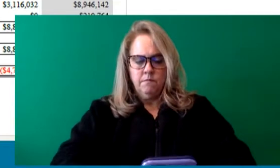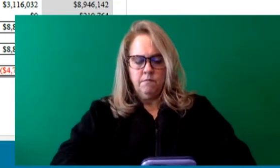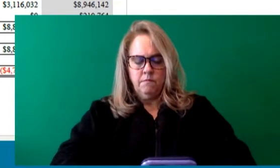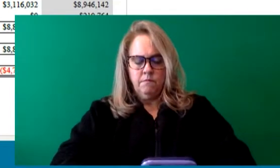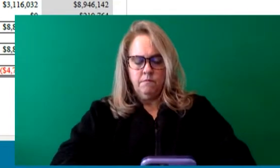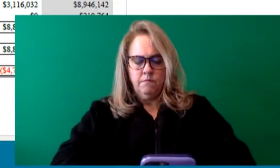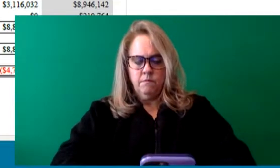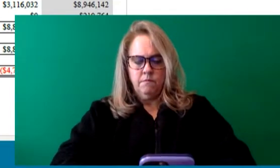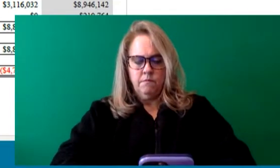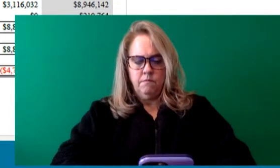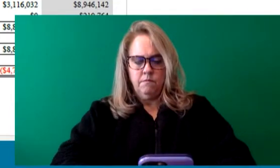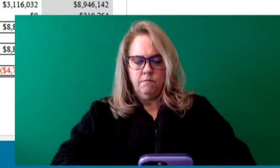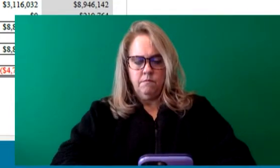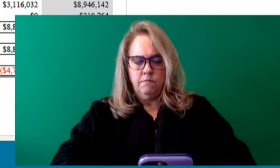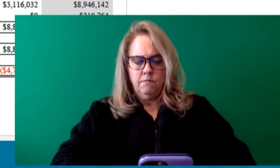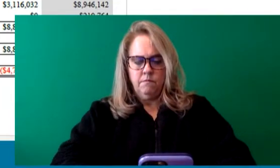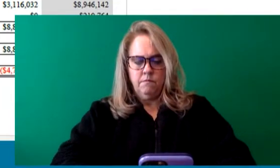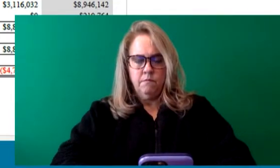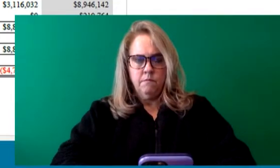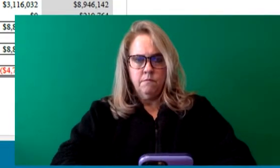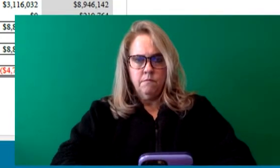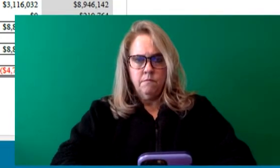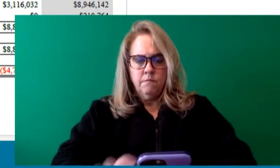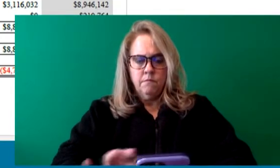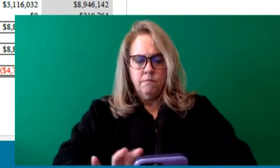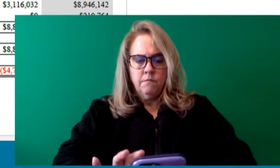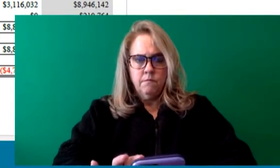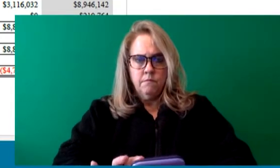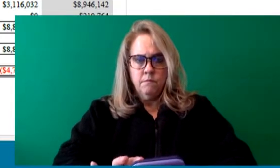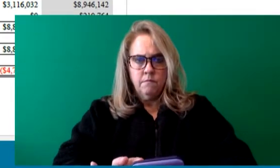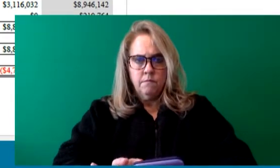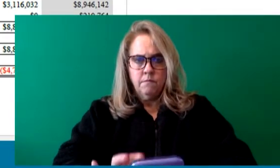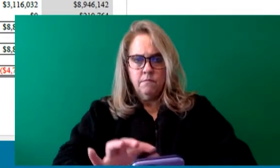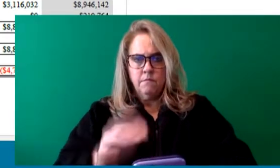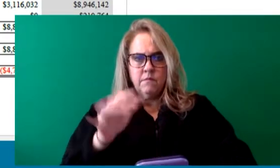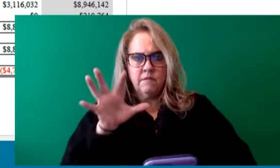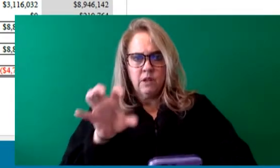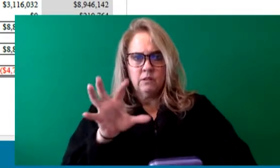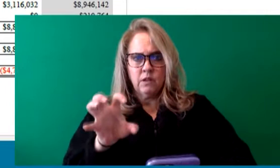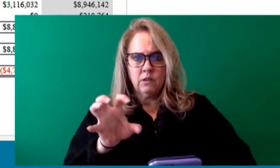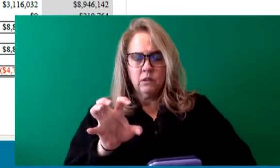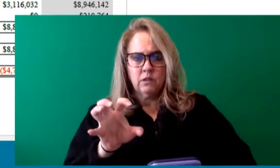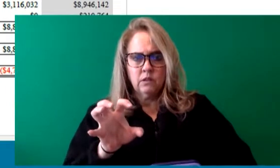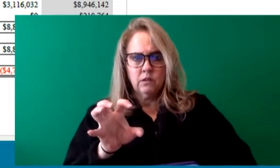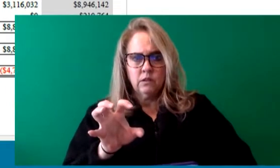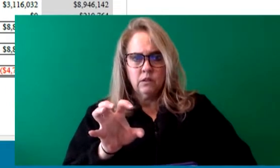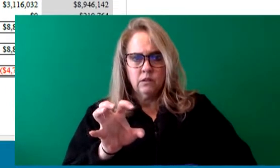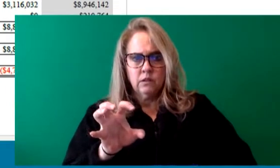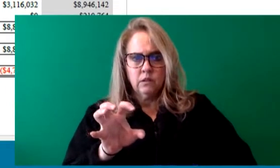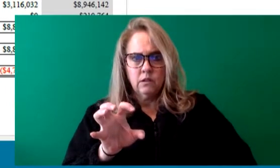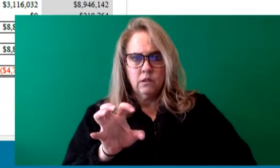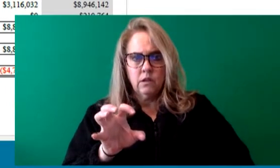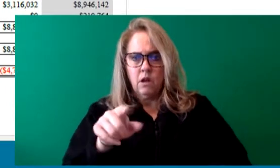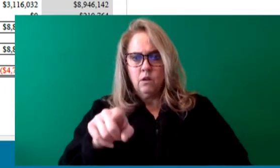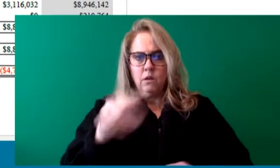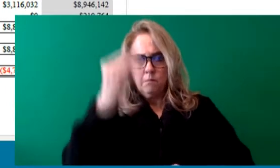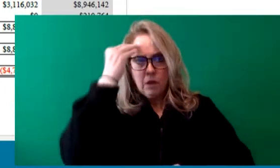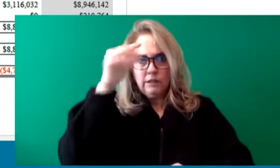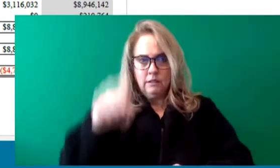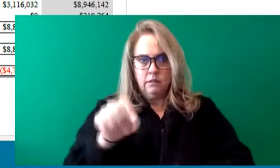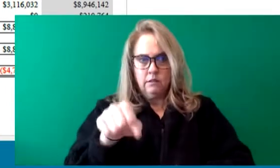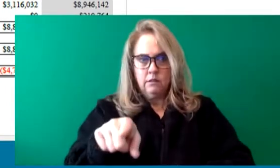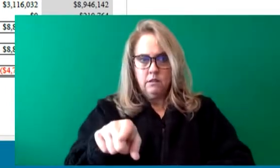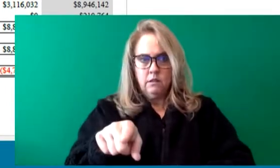board for the county as well. I know, just speaking anecdotally with other departments, so this is no